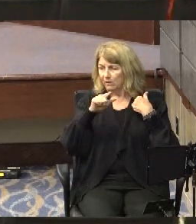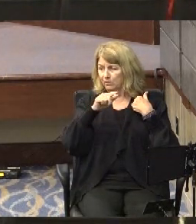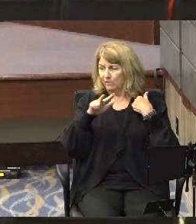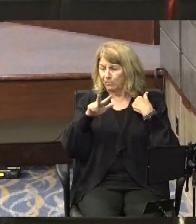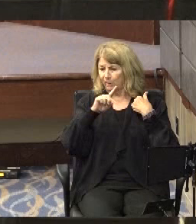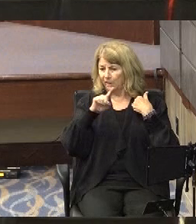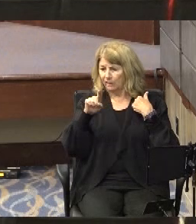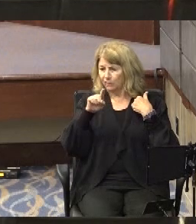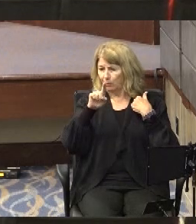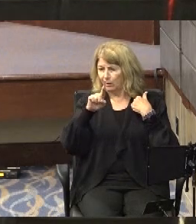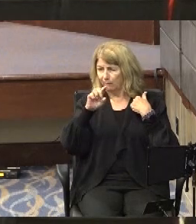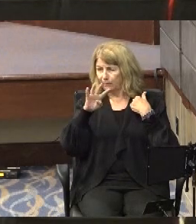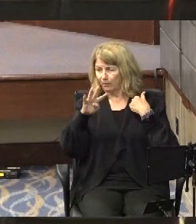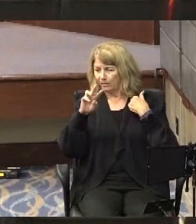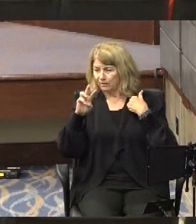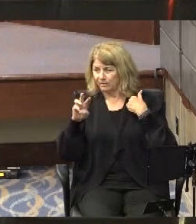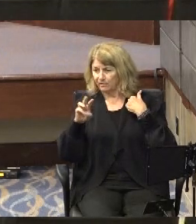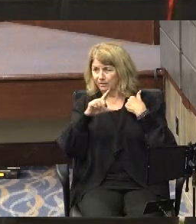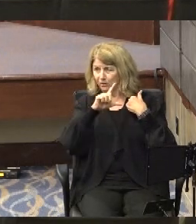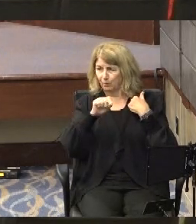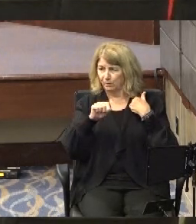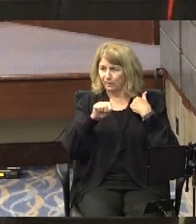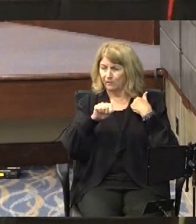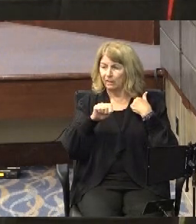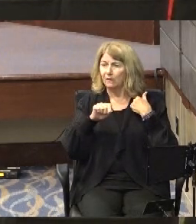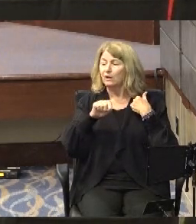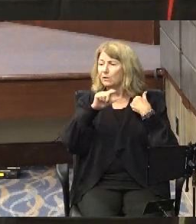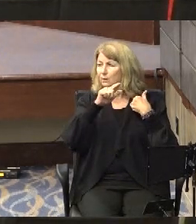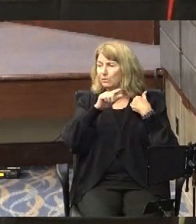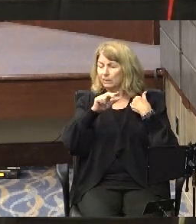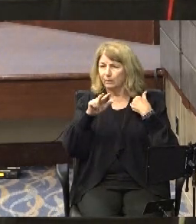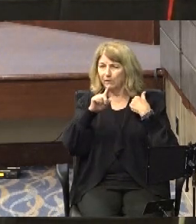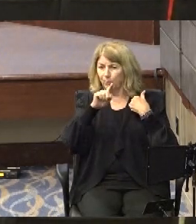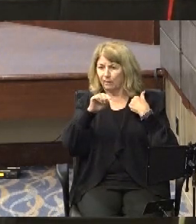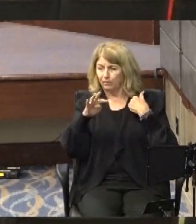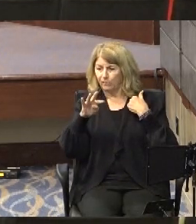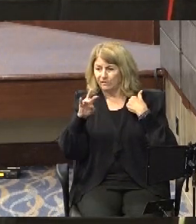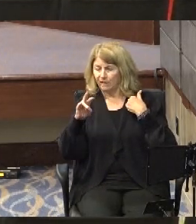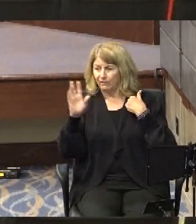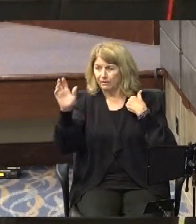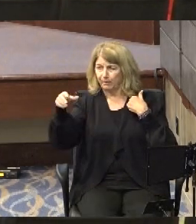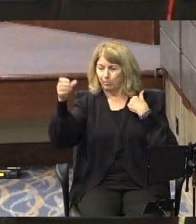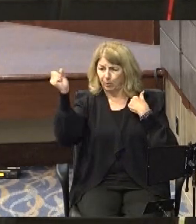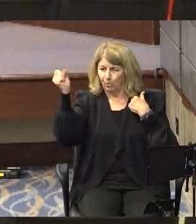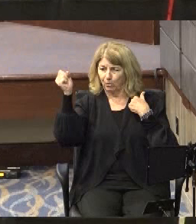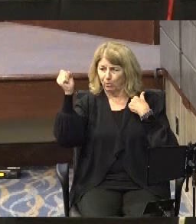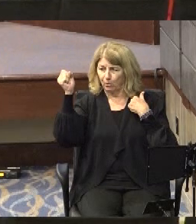2023-146. I think resolution 2023-147 has been pulled